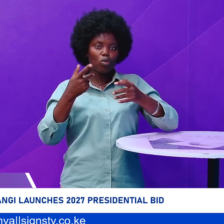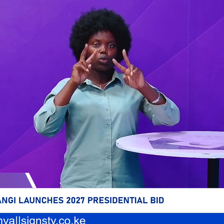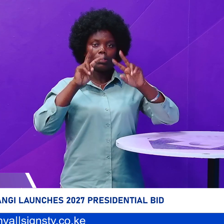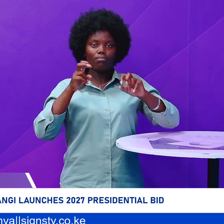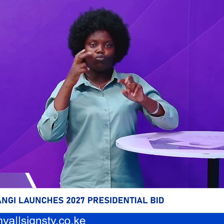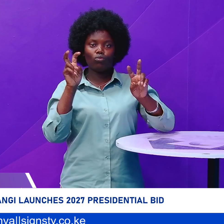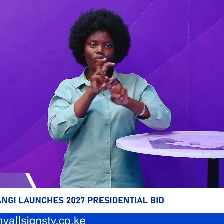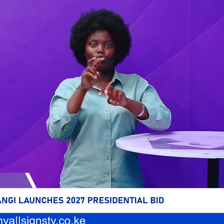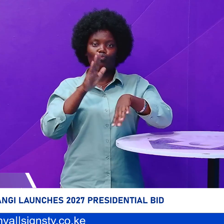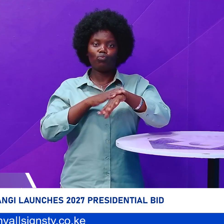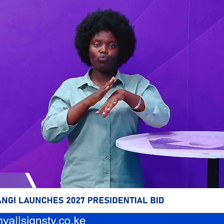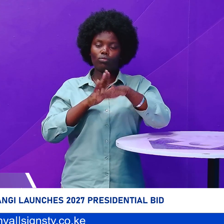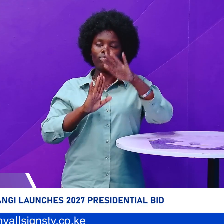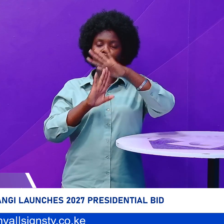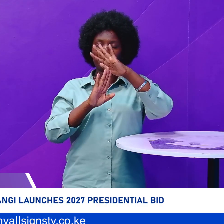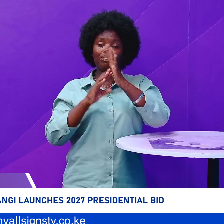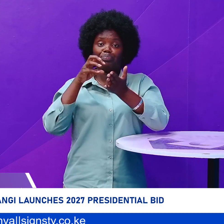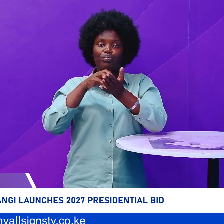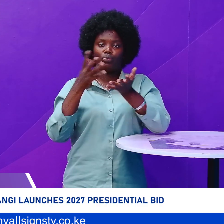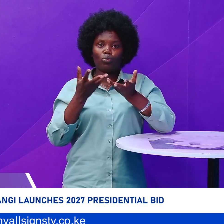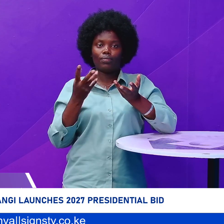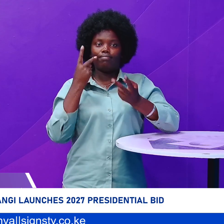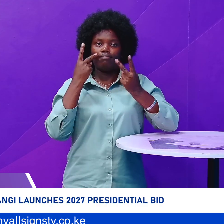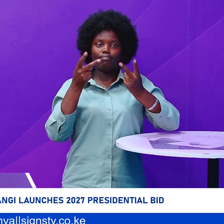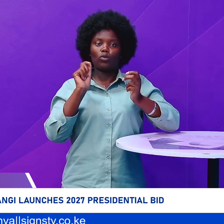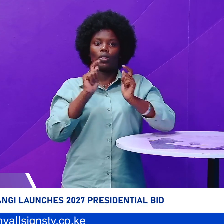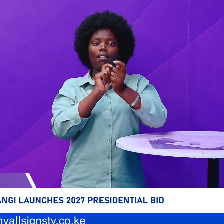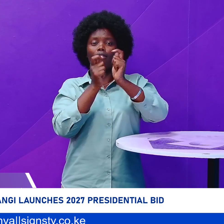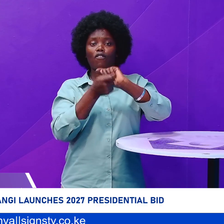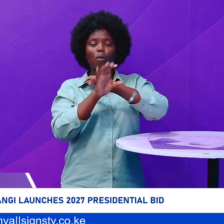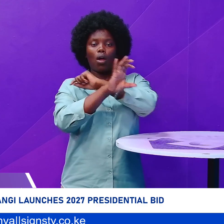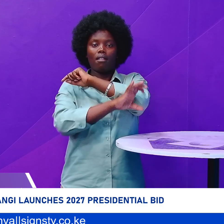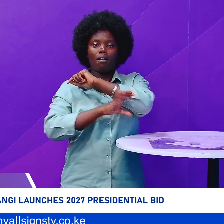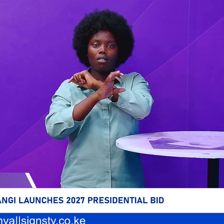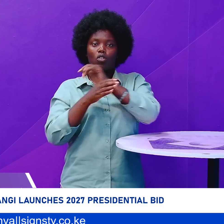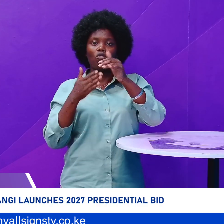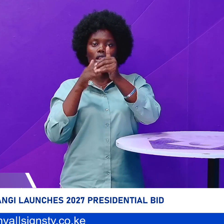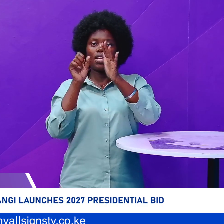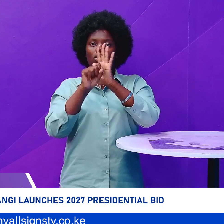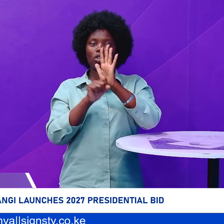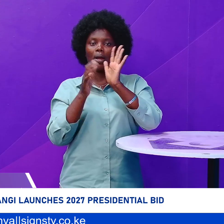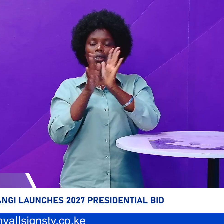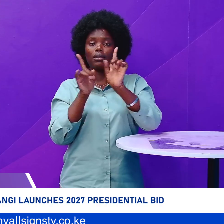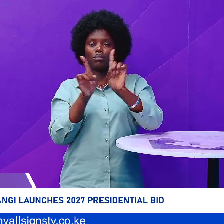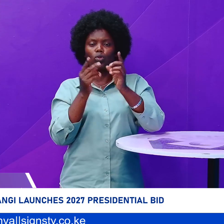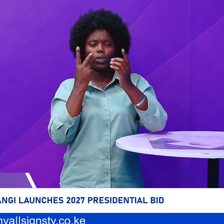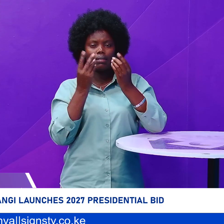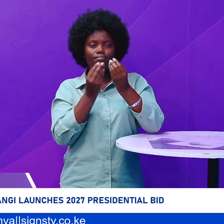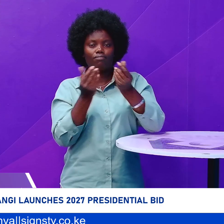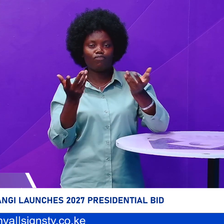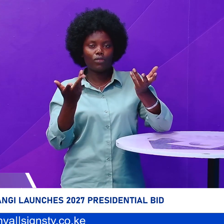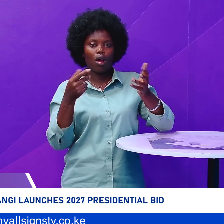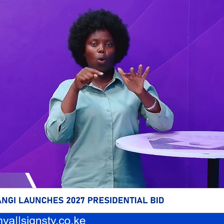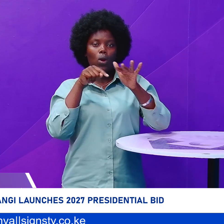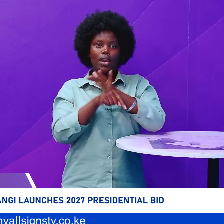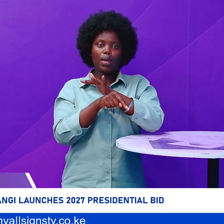with Kenya's struggle for good governance. He said his decision to seek the top seat was driven by the need to transform